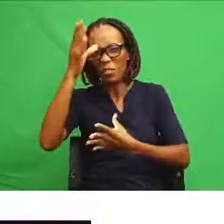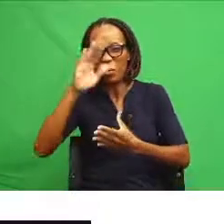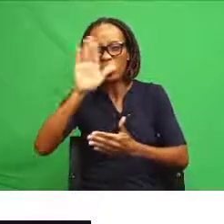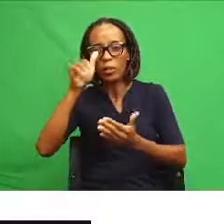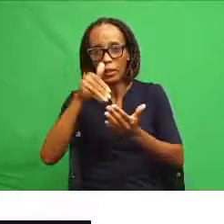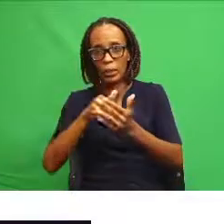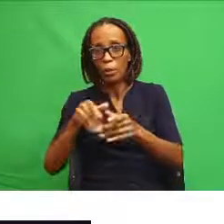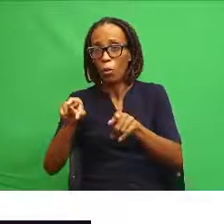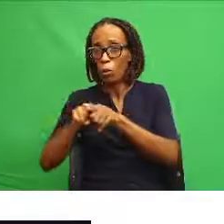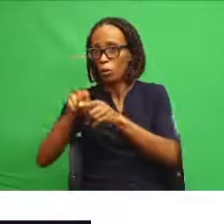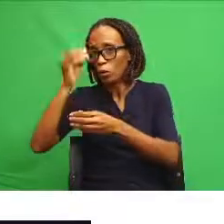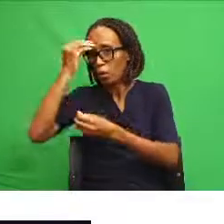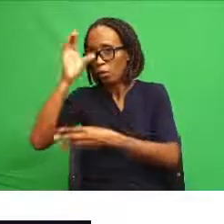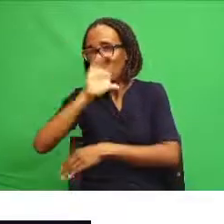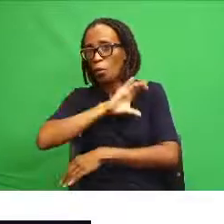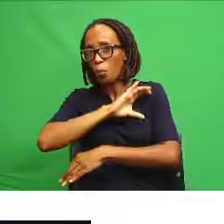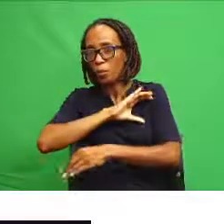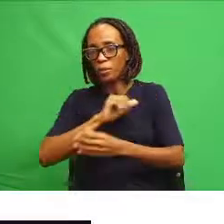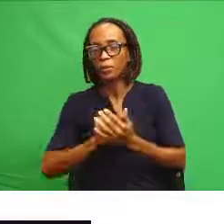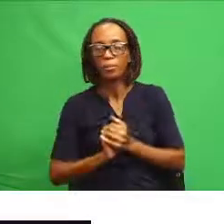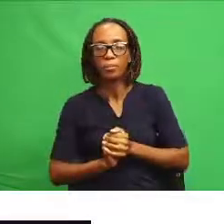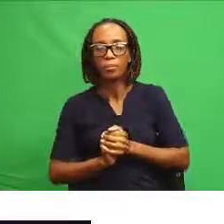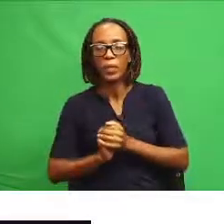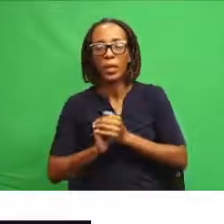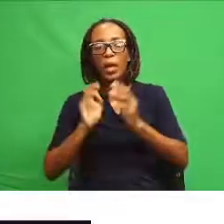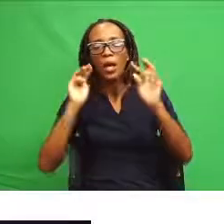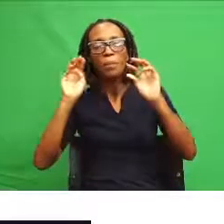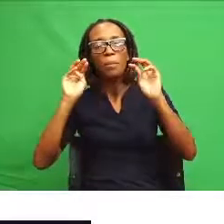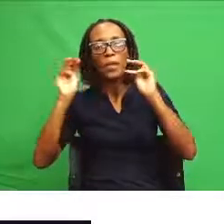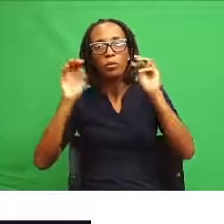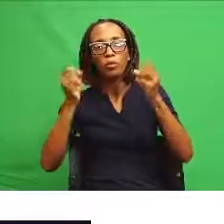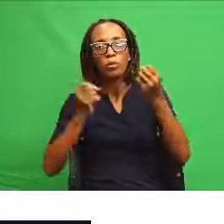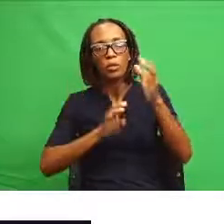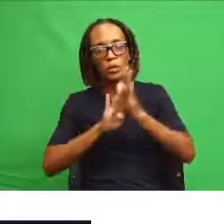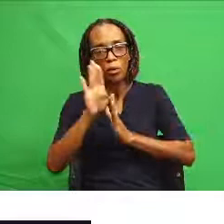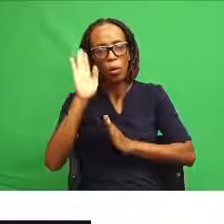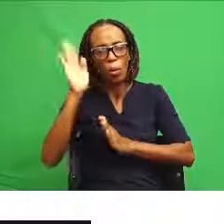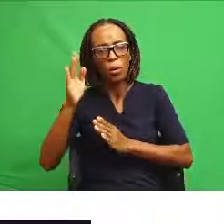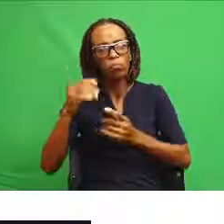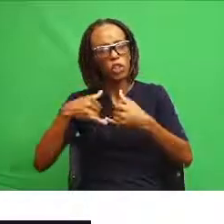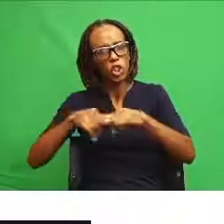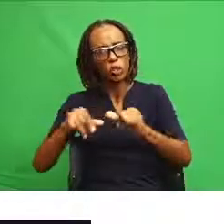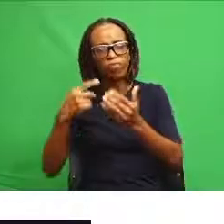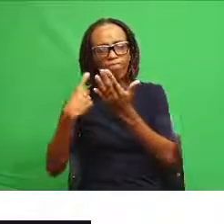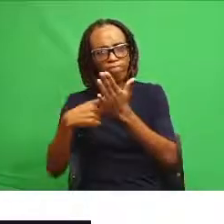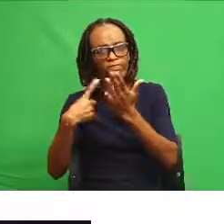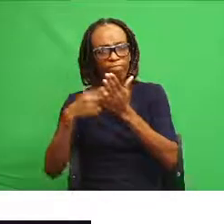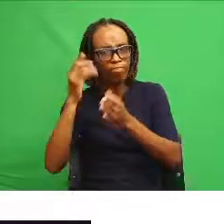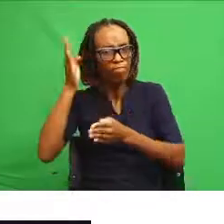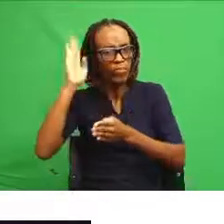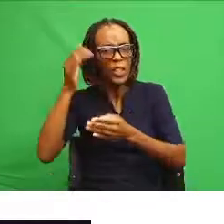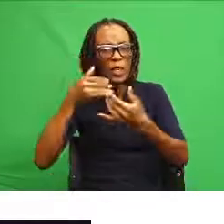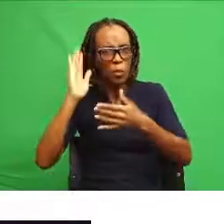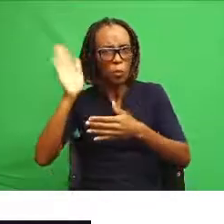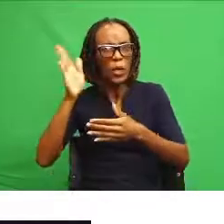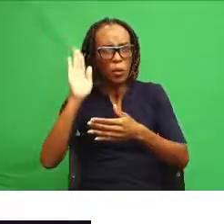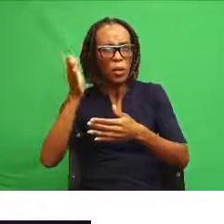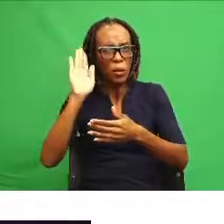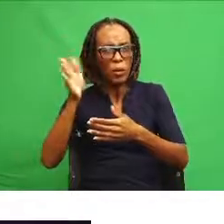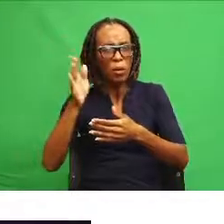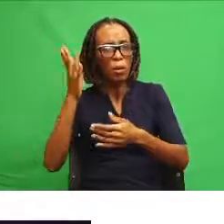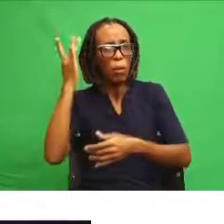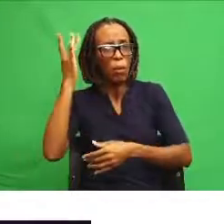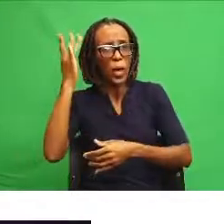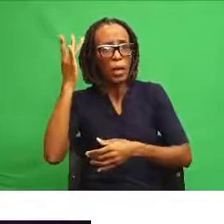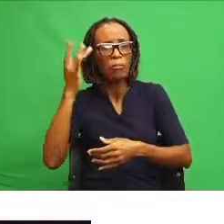The Ministry of Social Development and Family Services will continue to engage in activities like these, which will allow